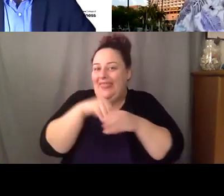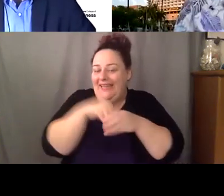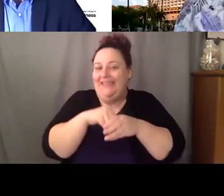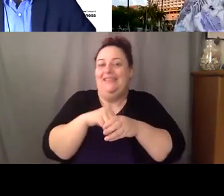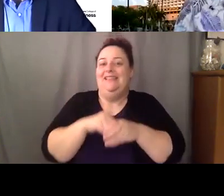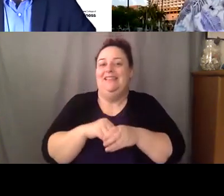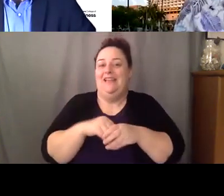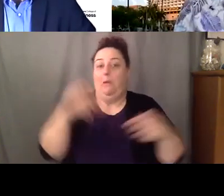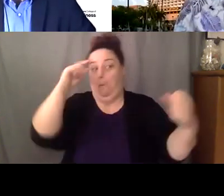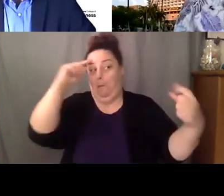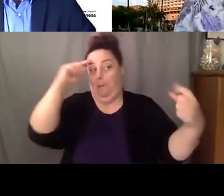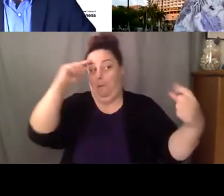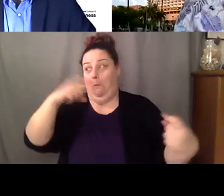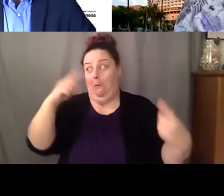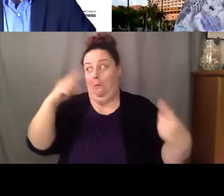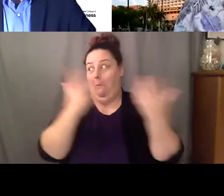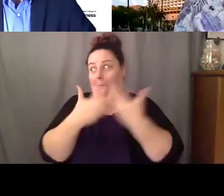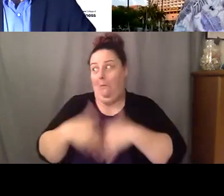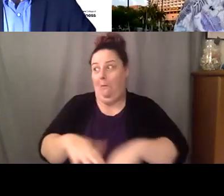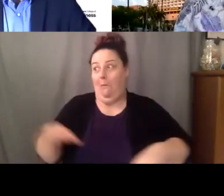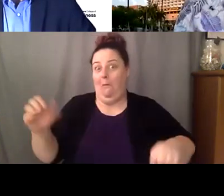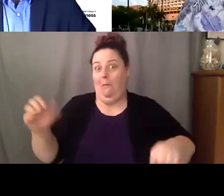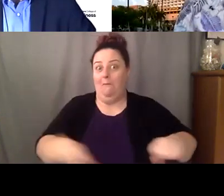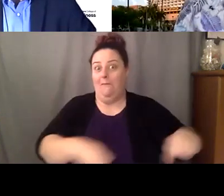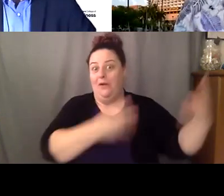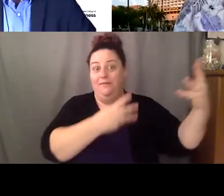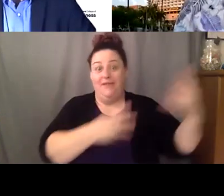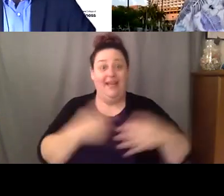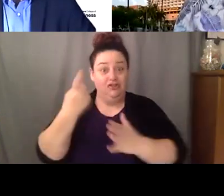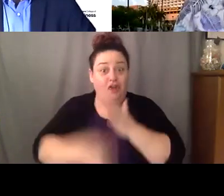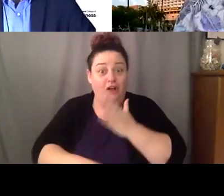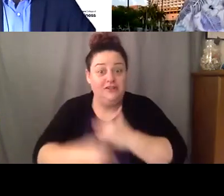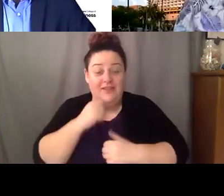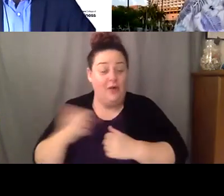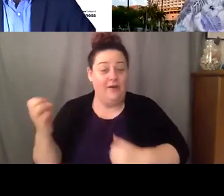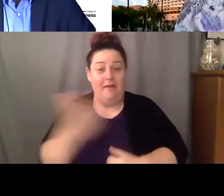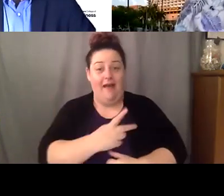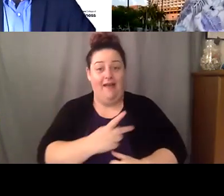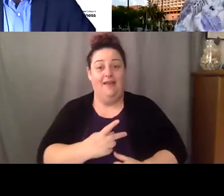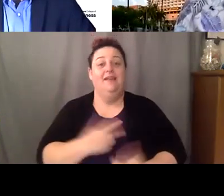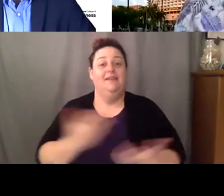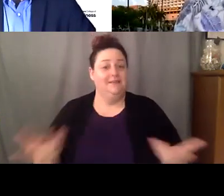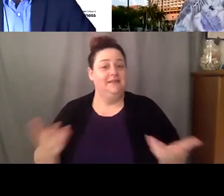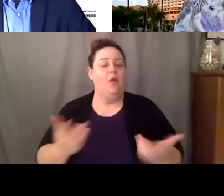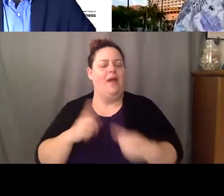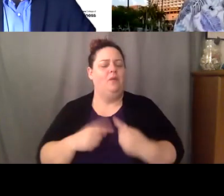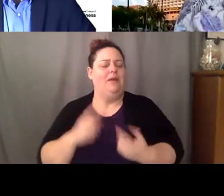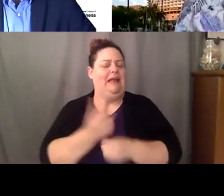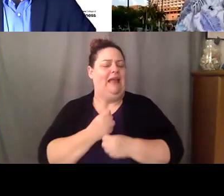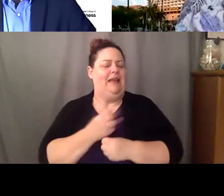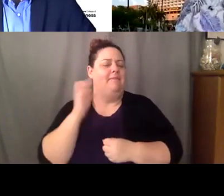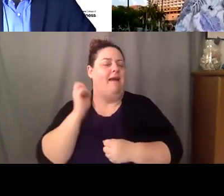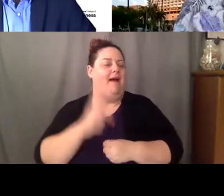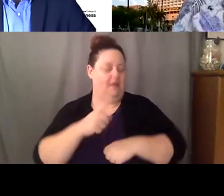through osmosis, I guess, it all and charges them and it registers when it comes back. So I think little touches like this,